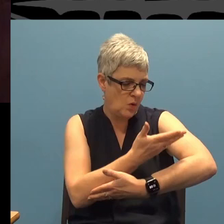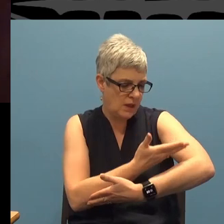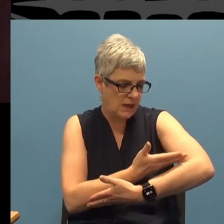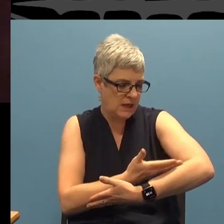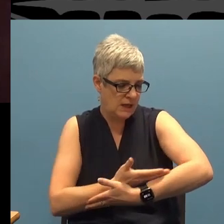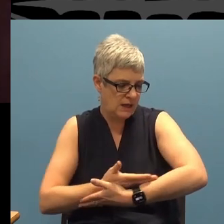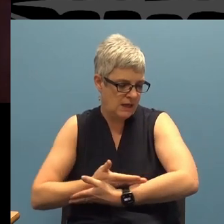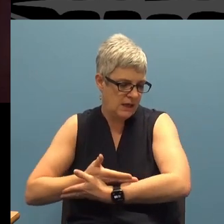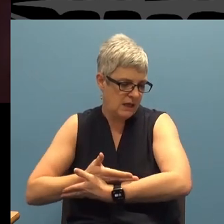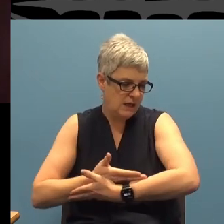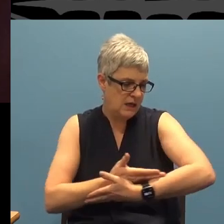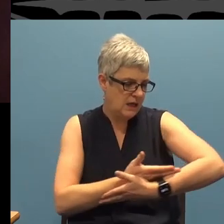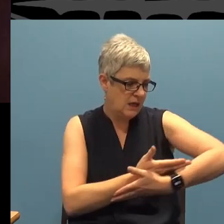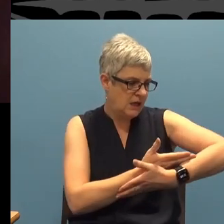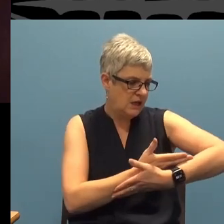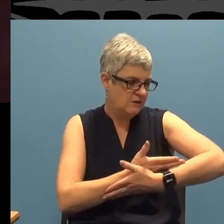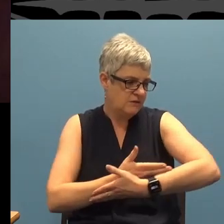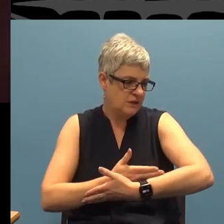Holy